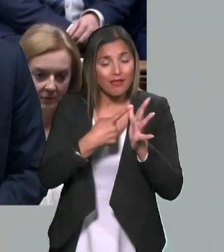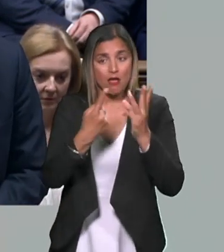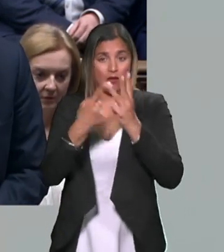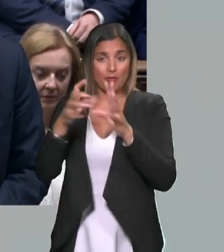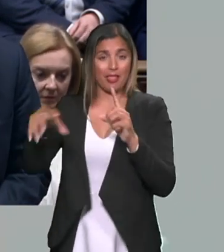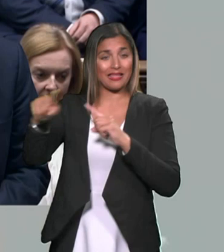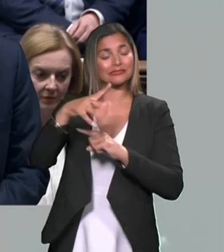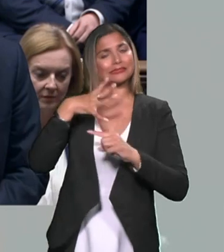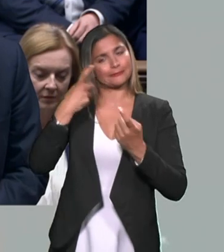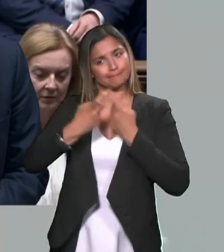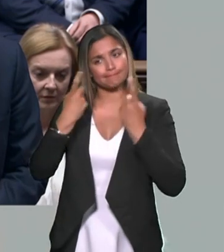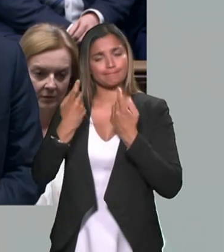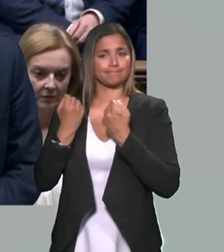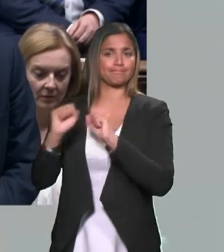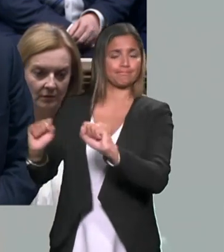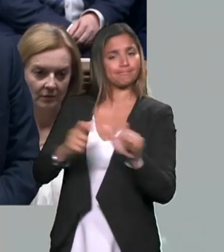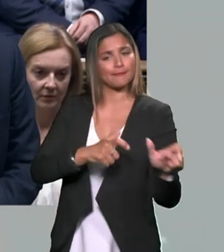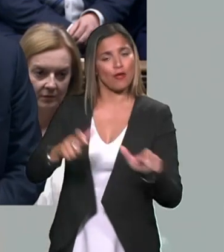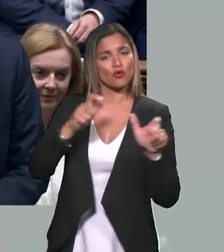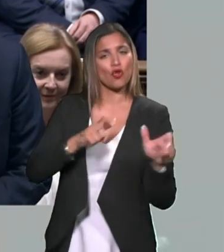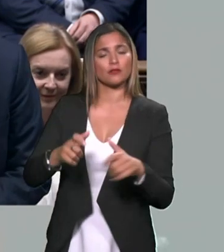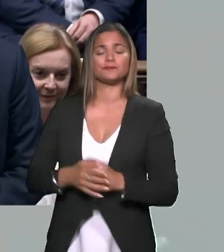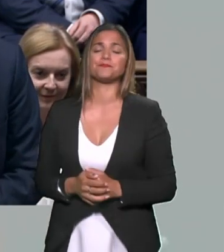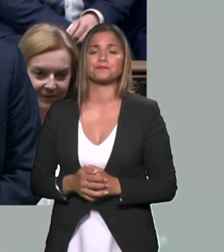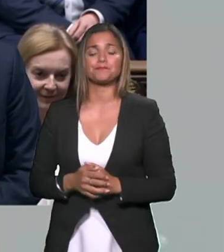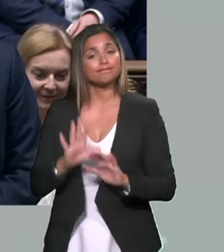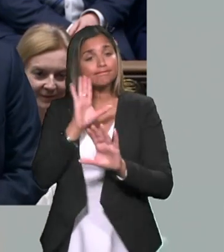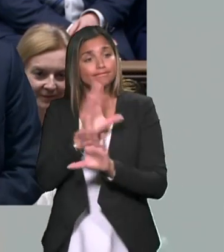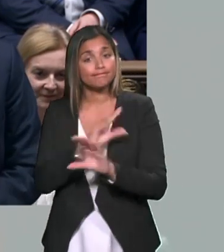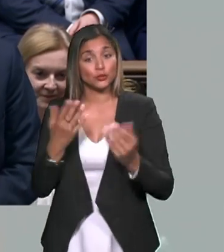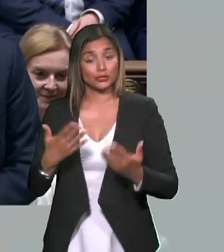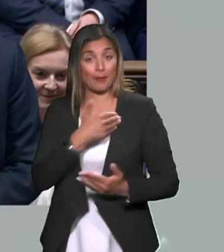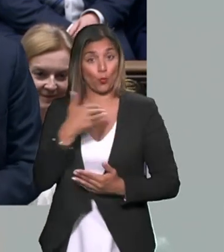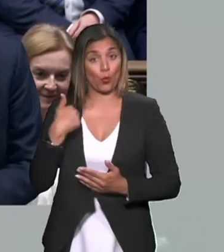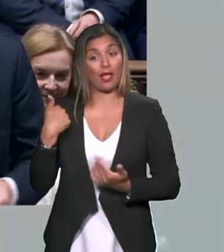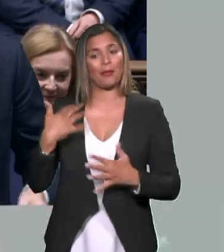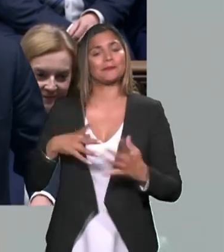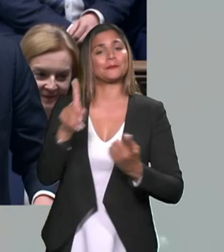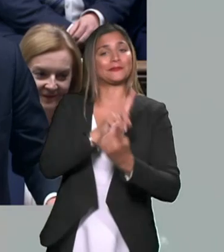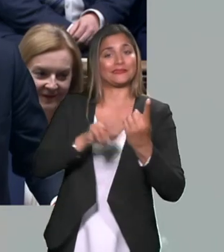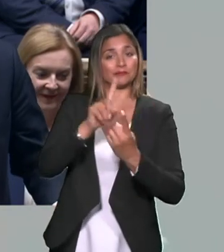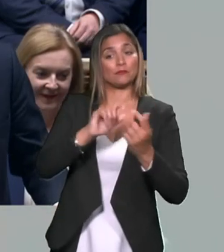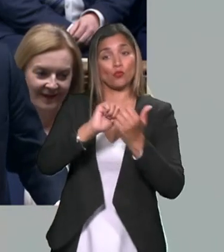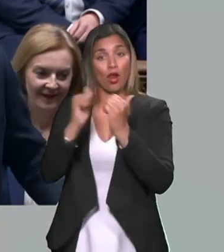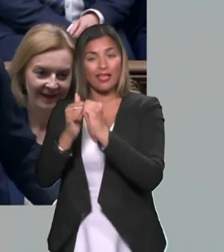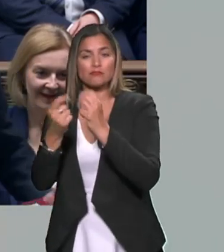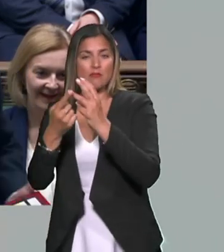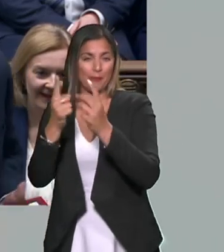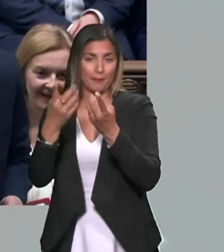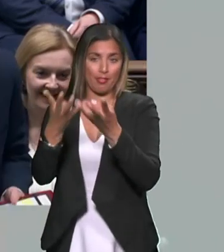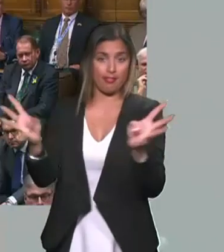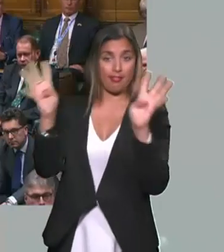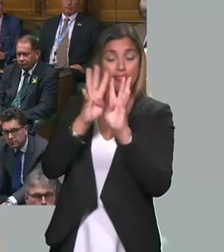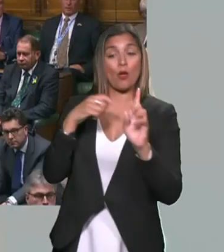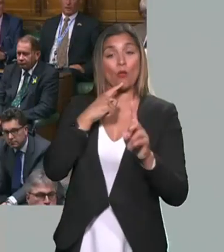elsewhere. Mr. Speaker, this morning I had meetings with ministerial colleagues and others. In addition to my duties in this House, I shall have further such meetings later